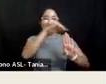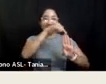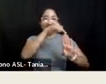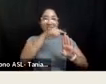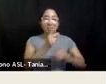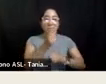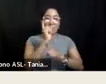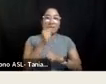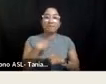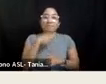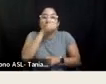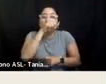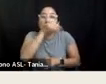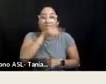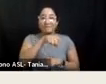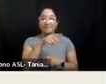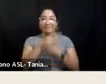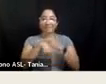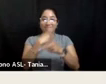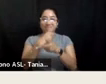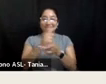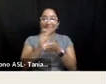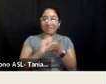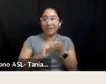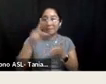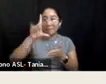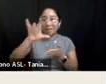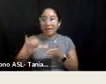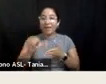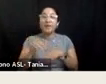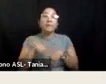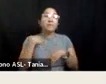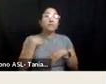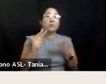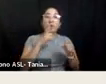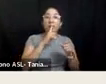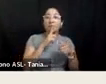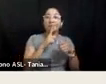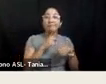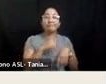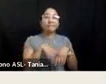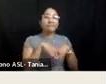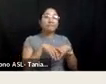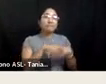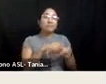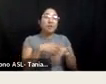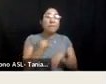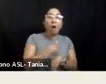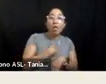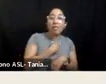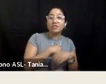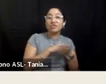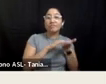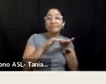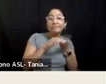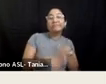writing plays this way. I love in Apologies, the war has already happened. They're just chilling on their backyard, right? Like they've already